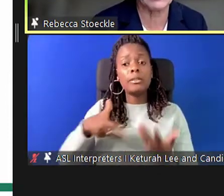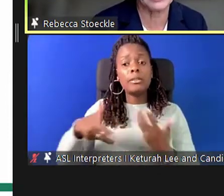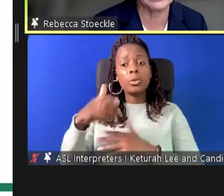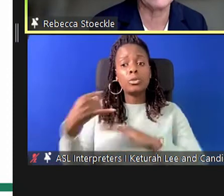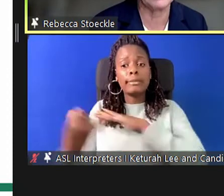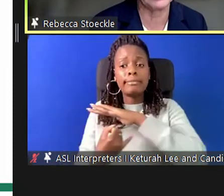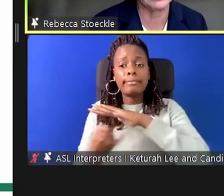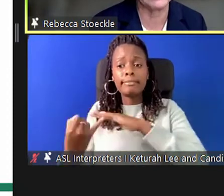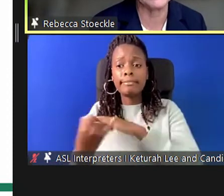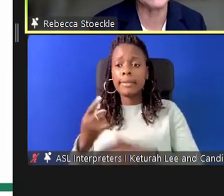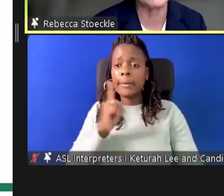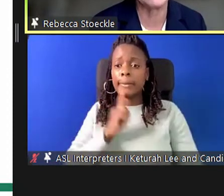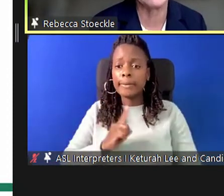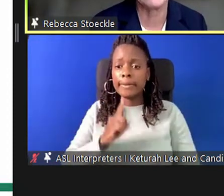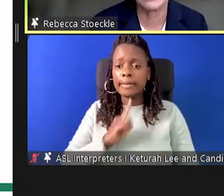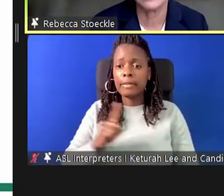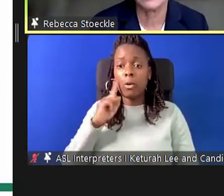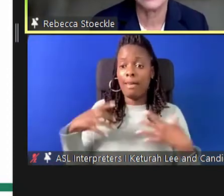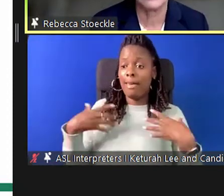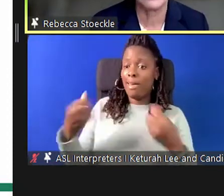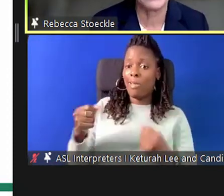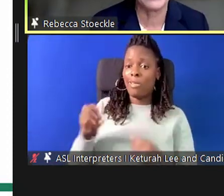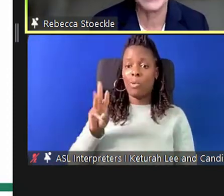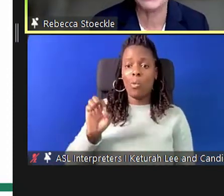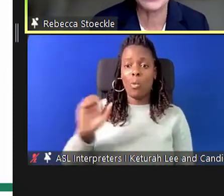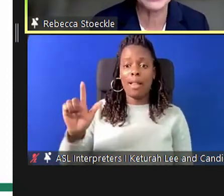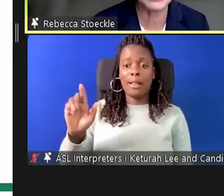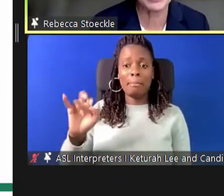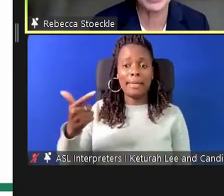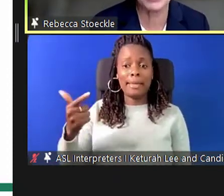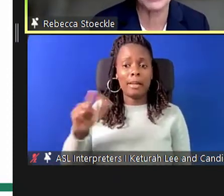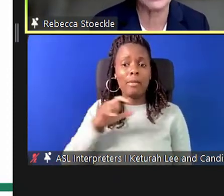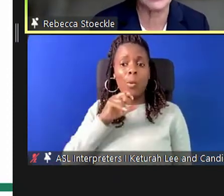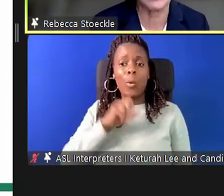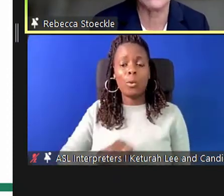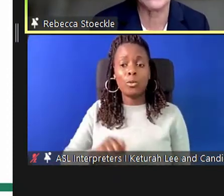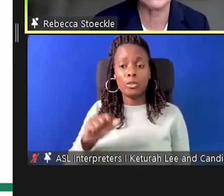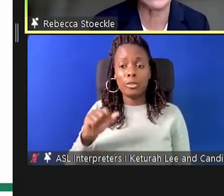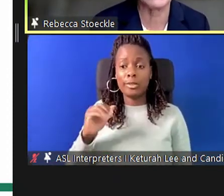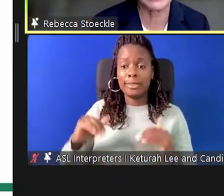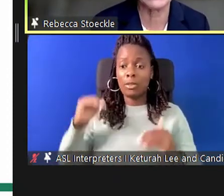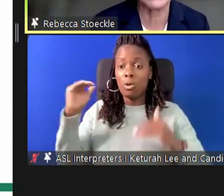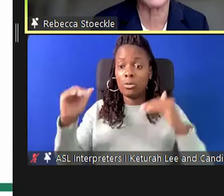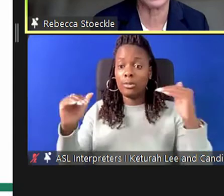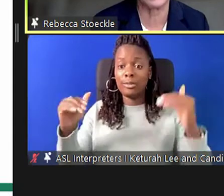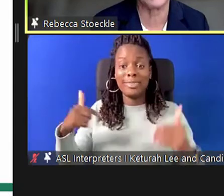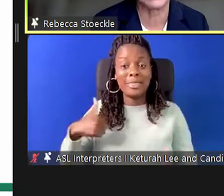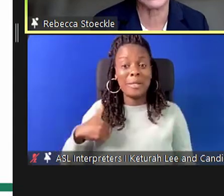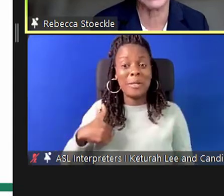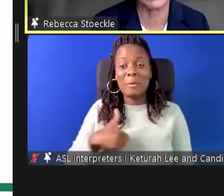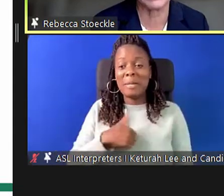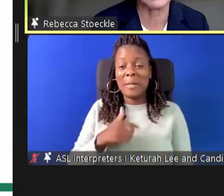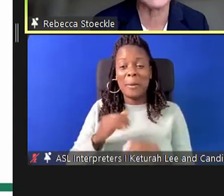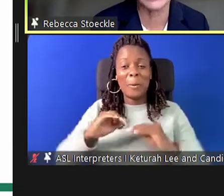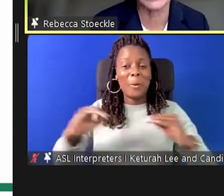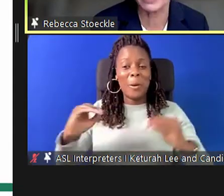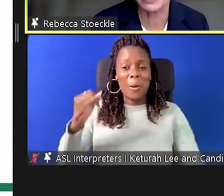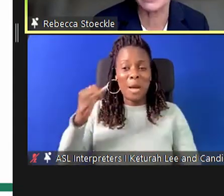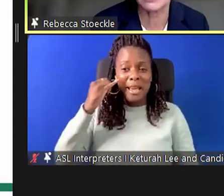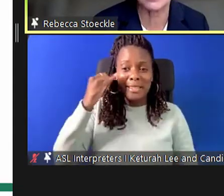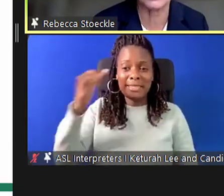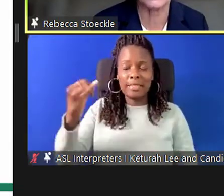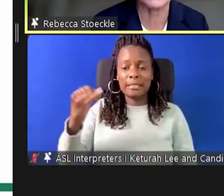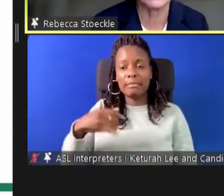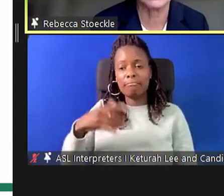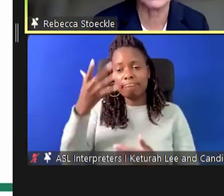and well-being of older adults. Now, little did we know then that the impending global pandemic would exacerbate